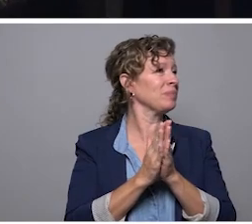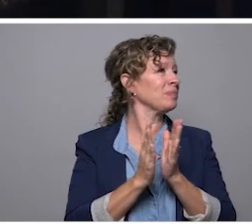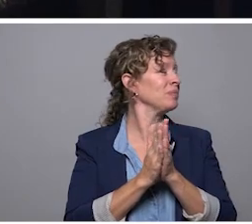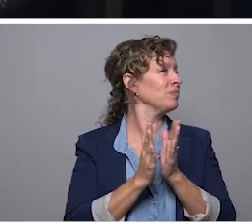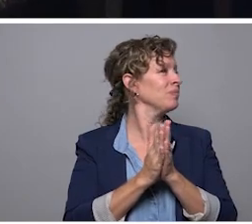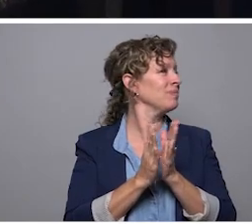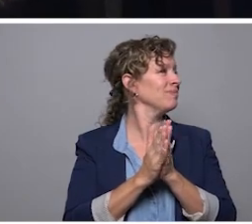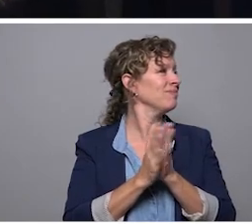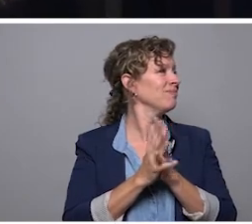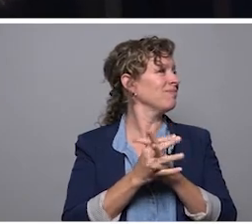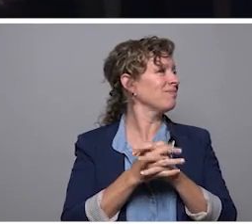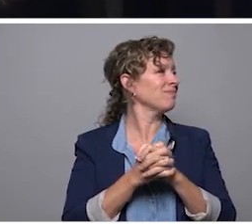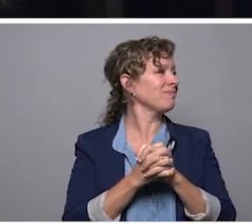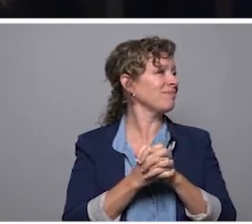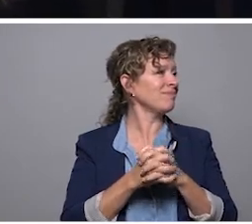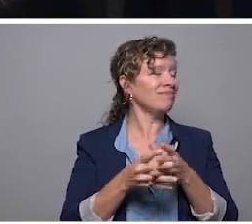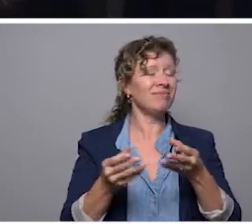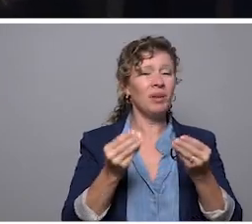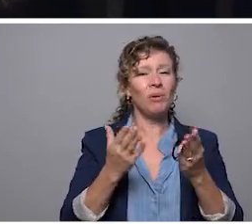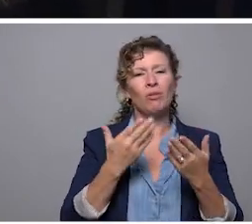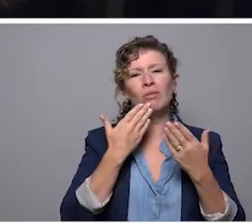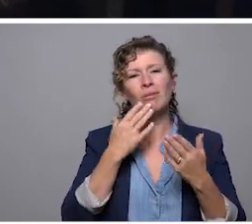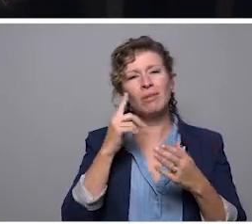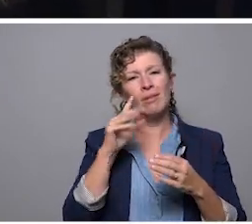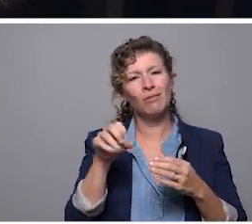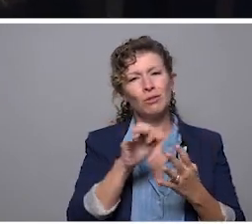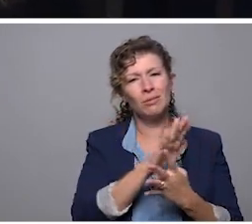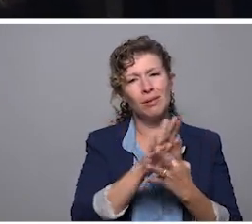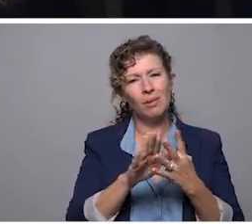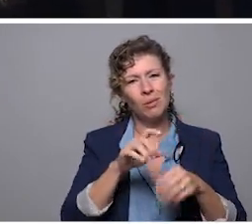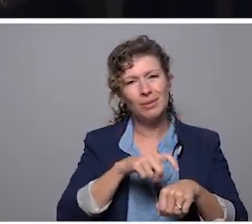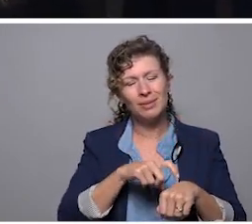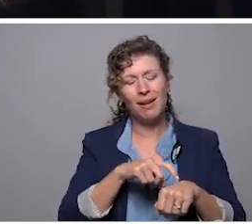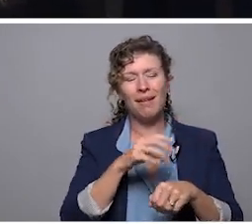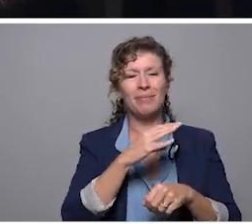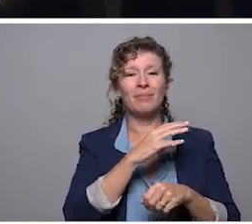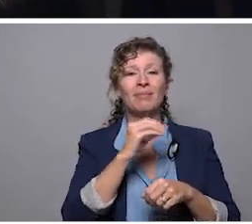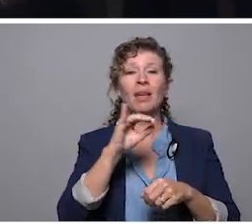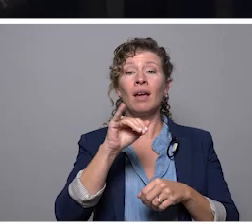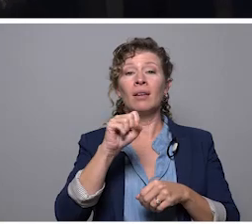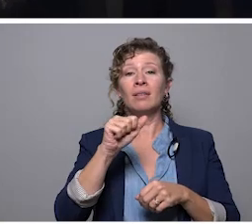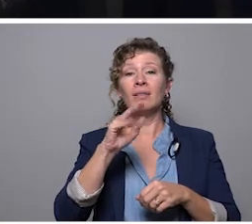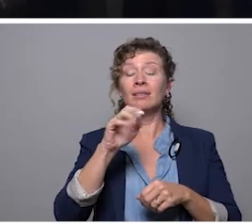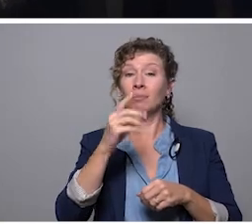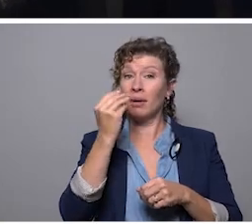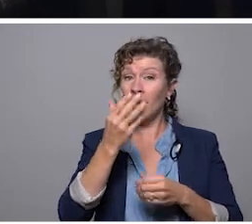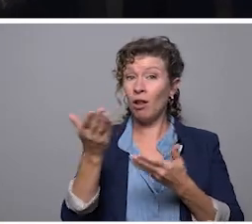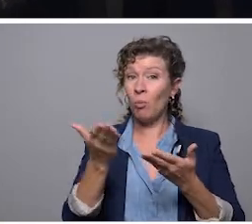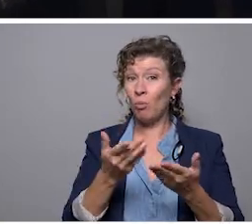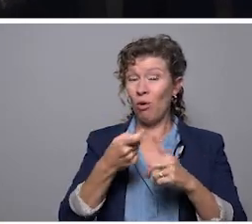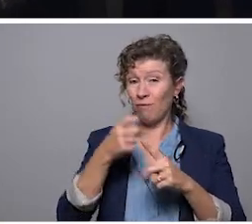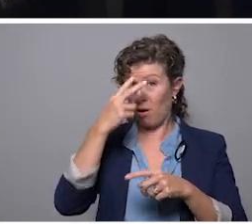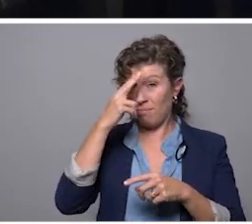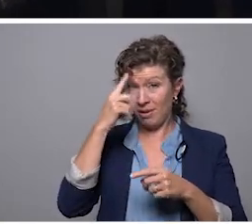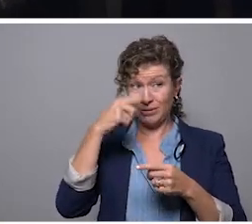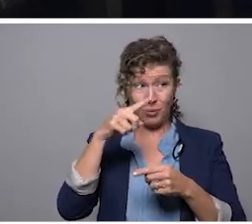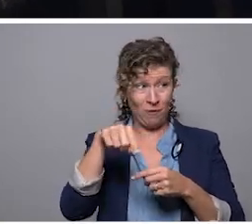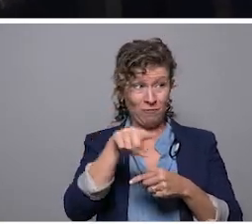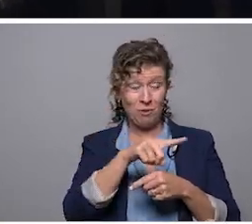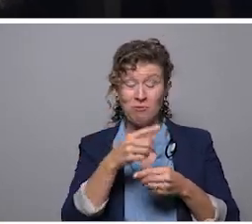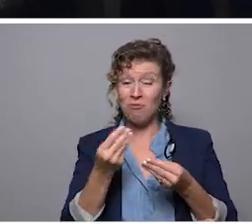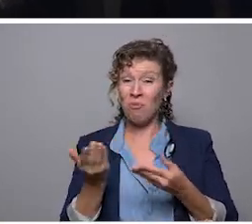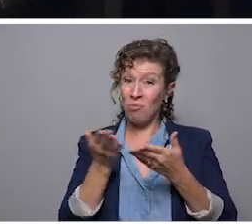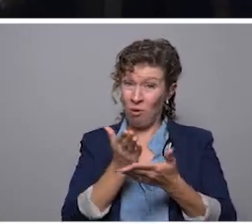app Thanks Thanks for taking the time and Uh uh Isabel has brought from Mexico for All Of You some